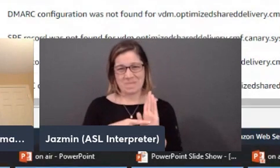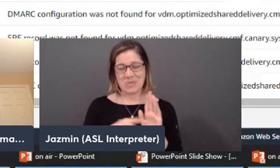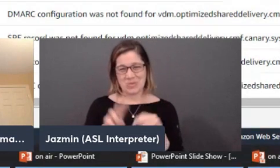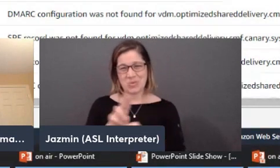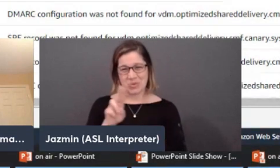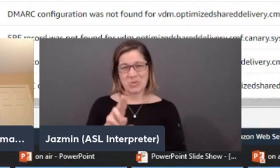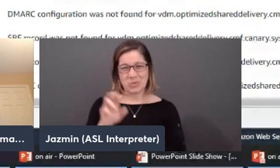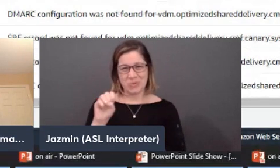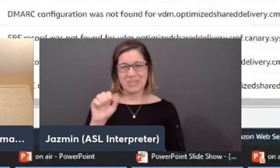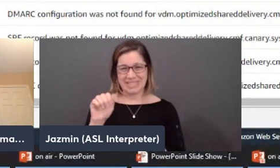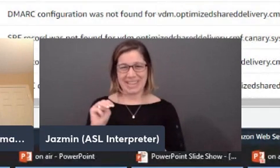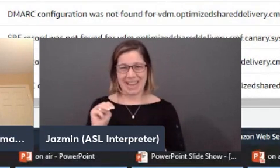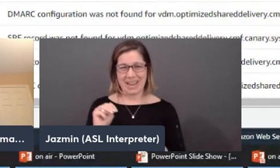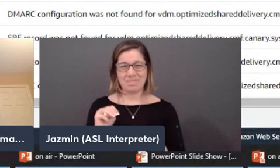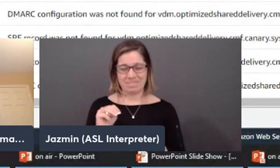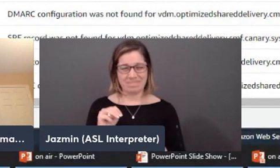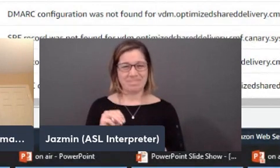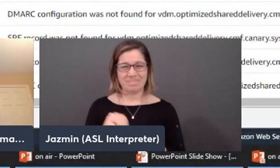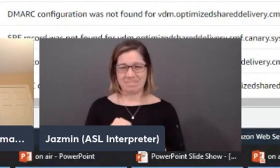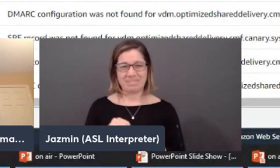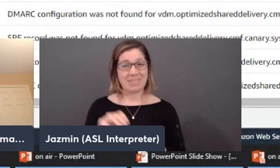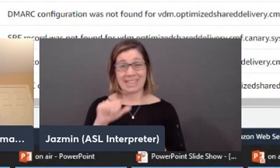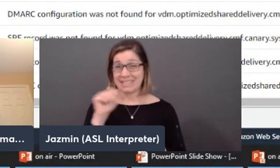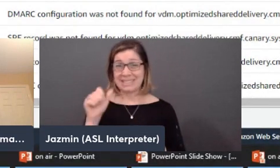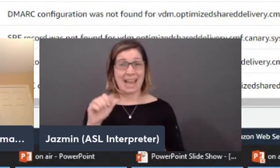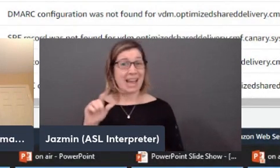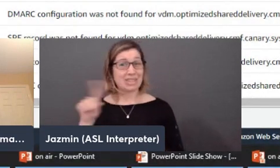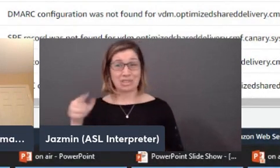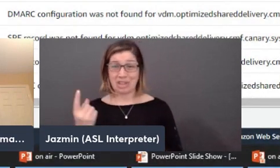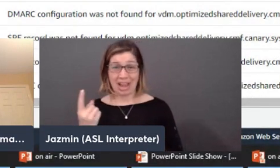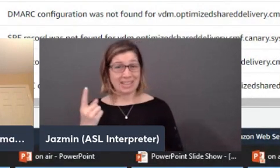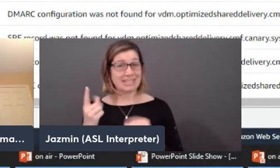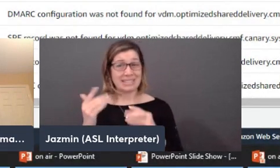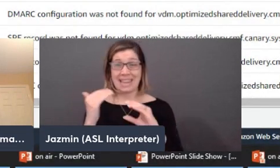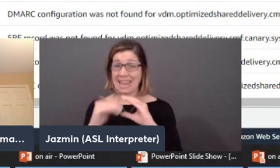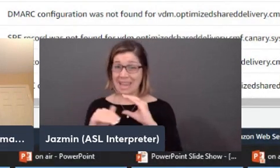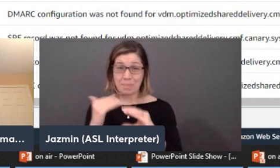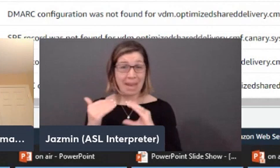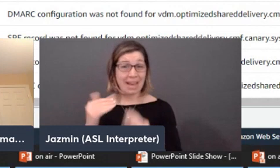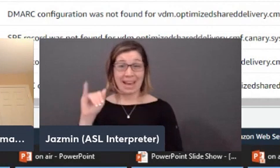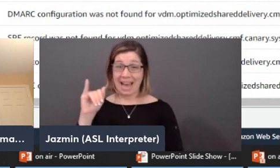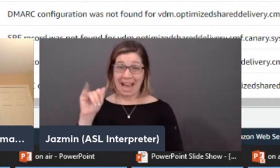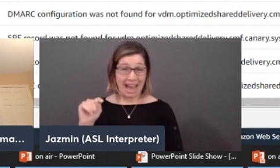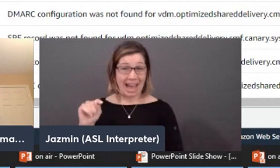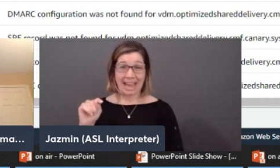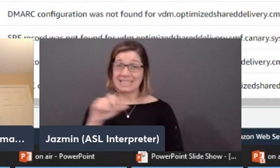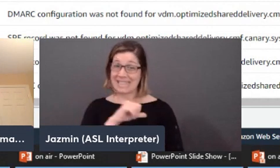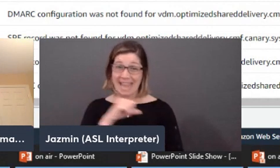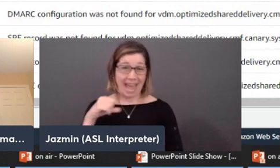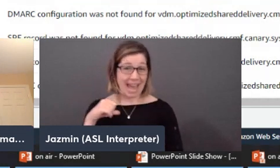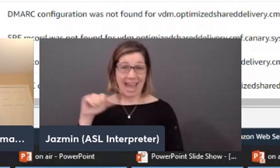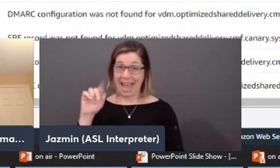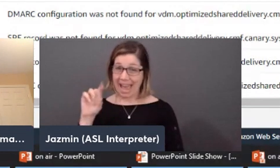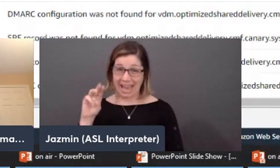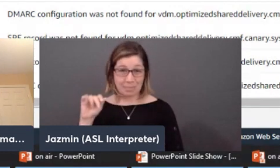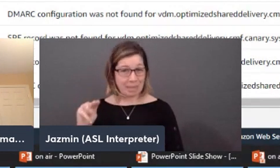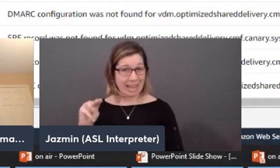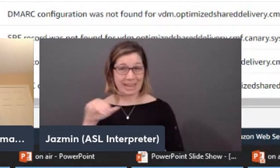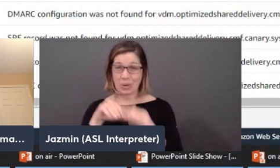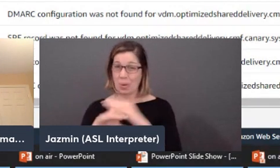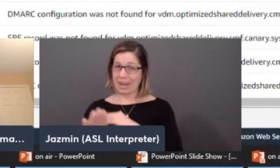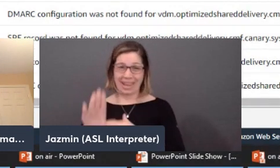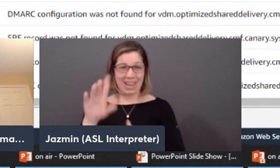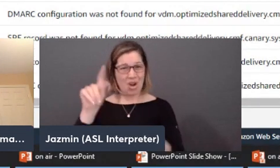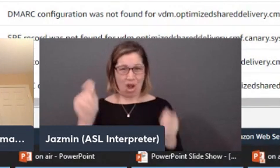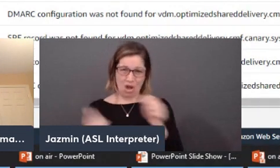because it's not just email or IT admins going in and altering DNS records, because it's a shared